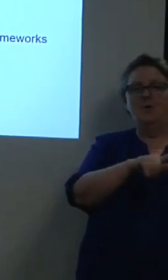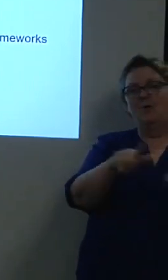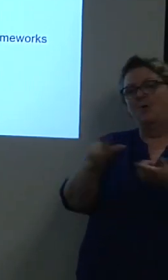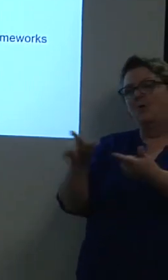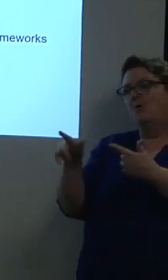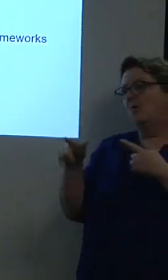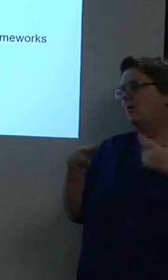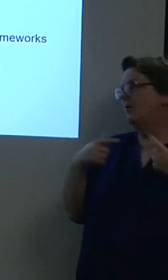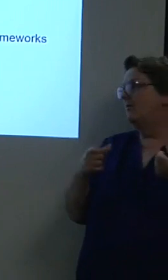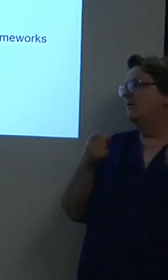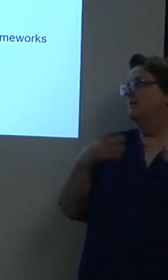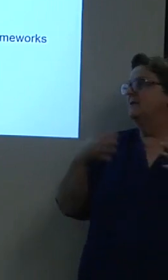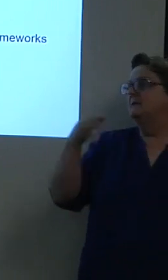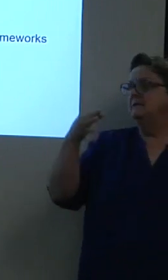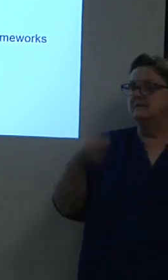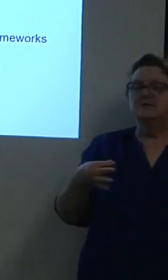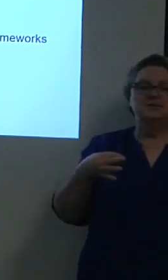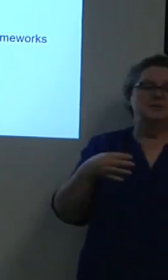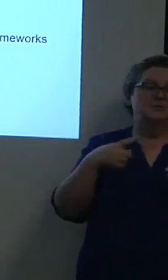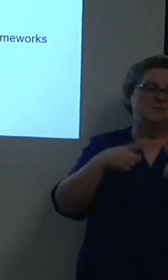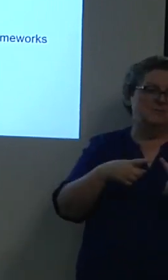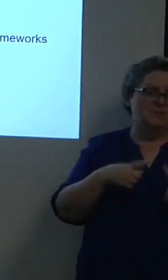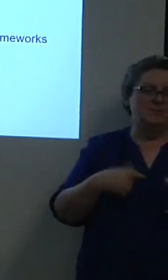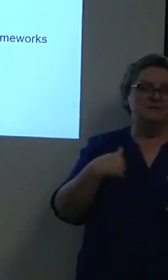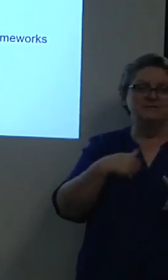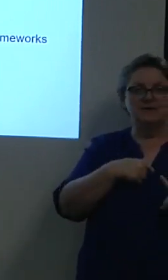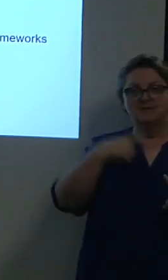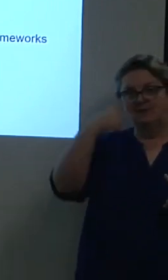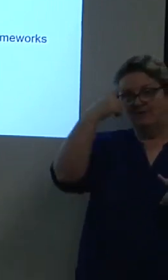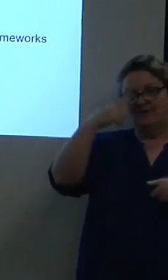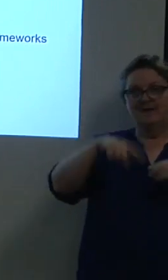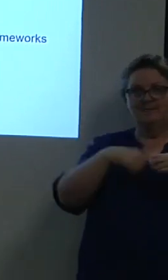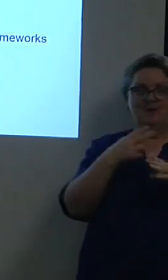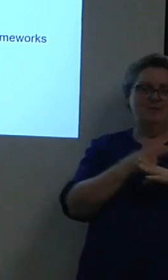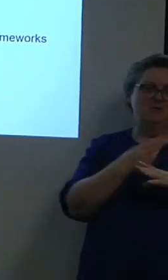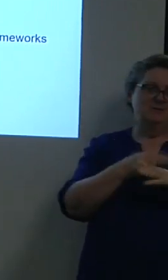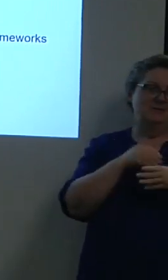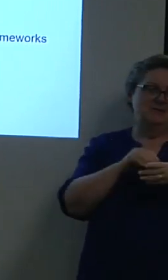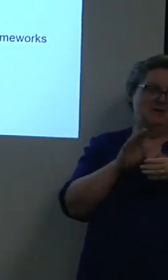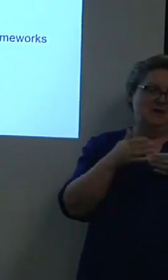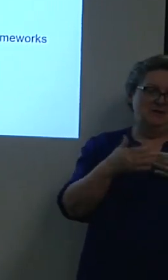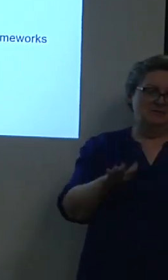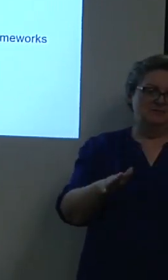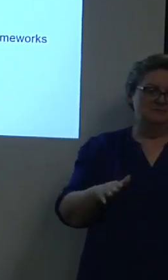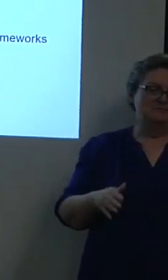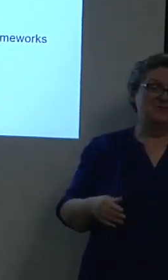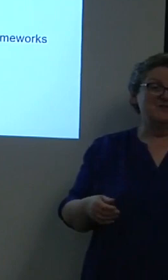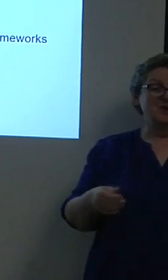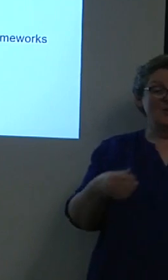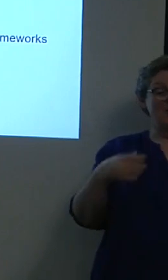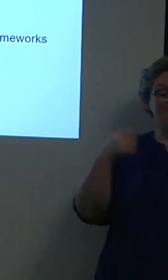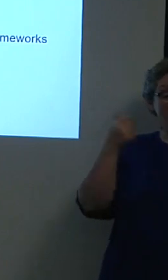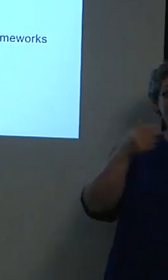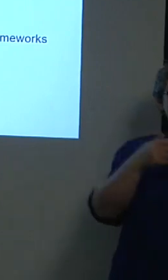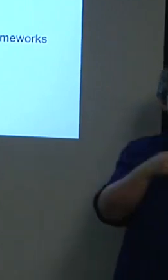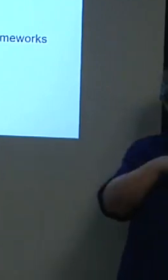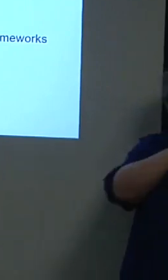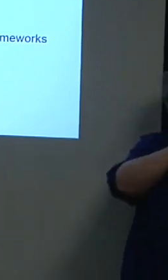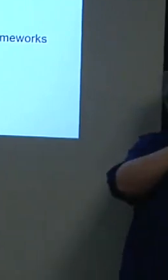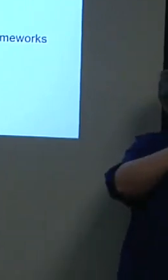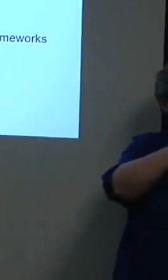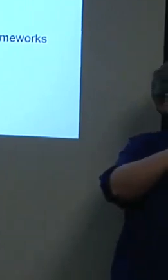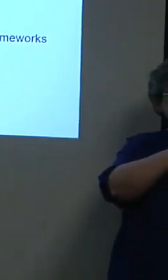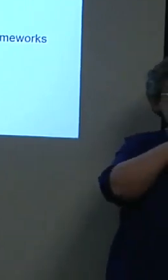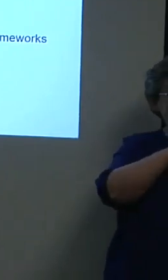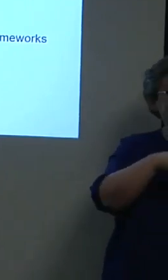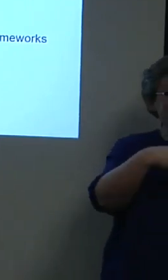of decision points for all of us to think about when it comes to using them in our classroom. So that strength of flexibility also becomes, it